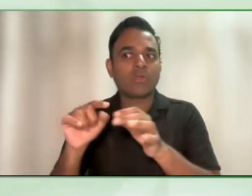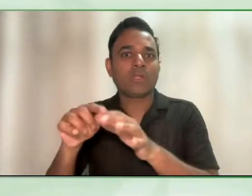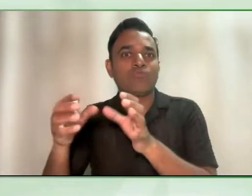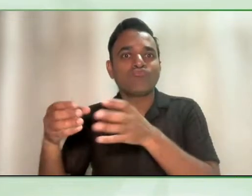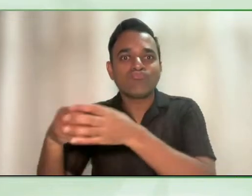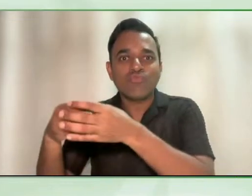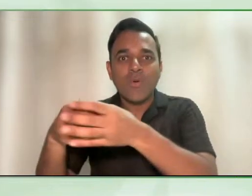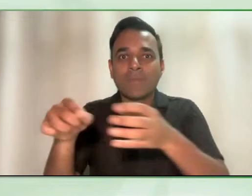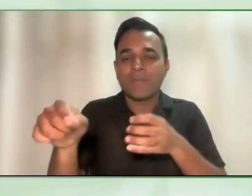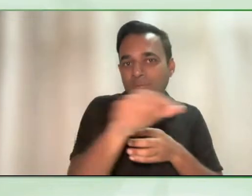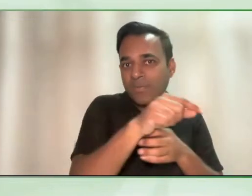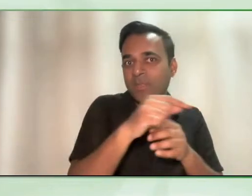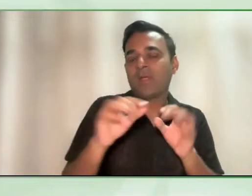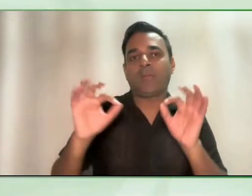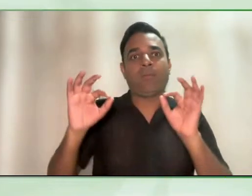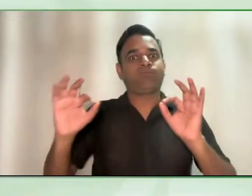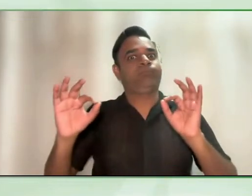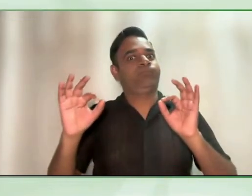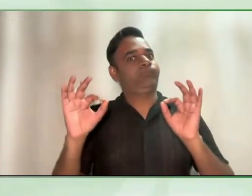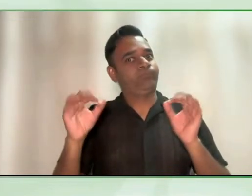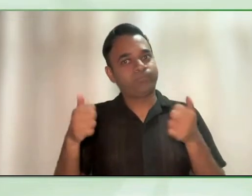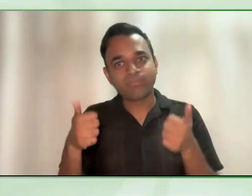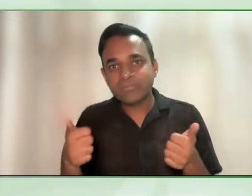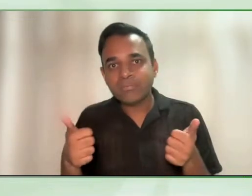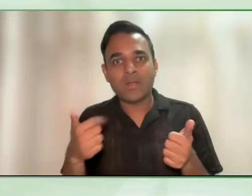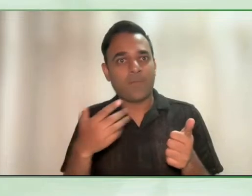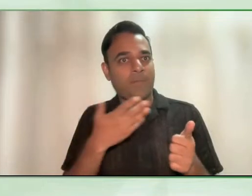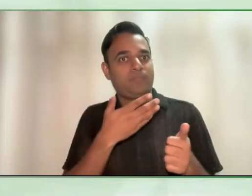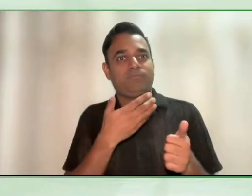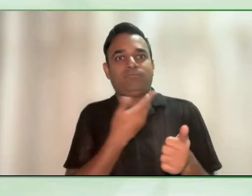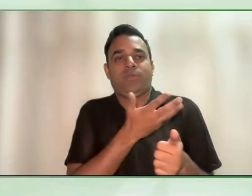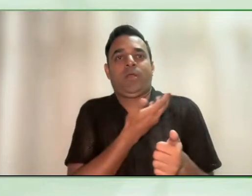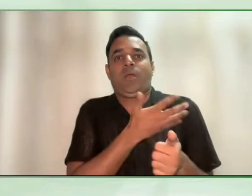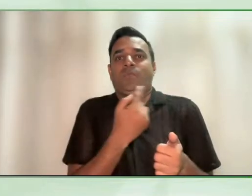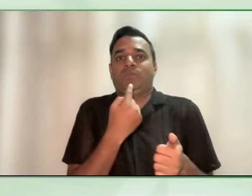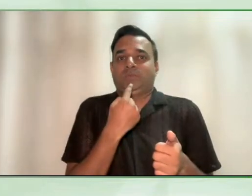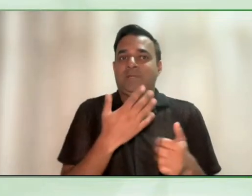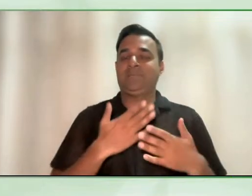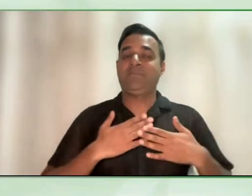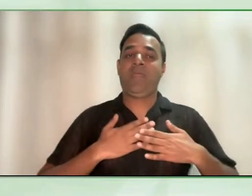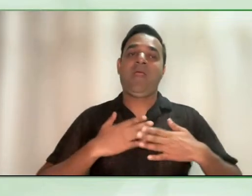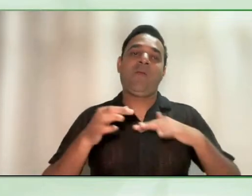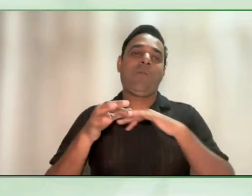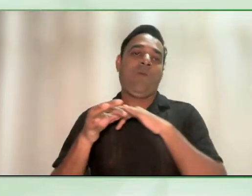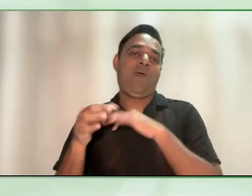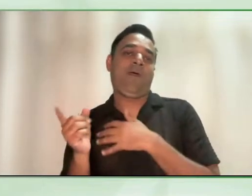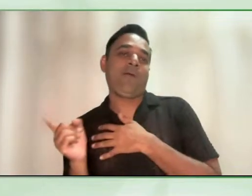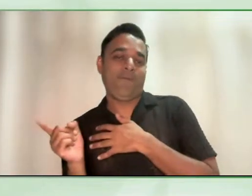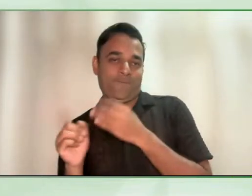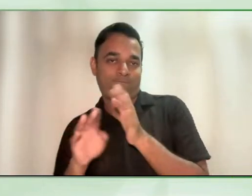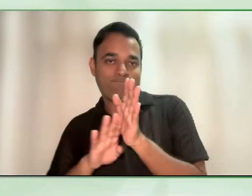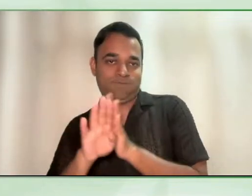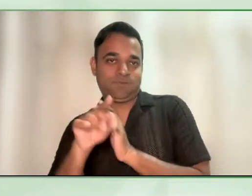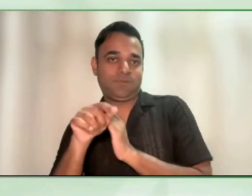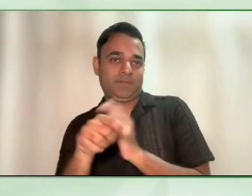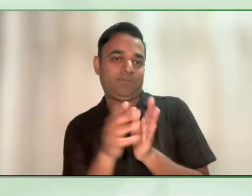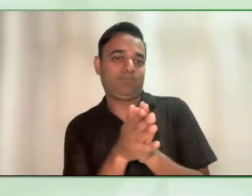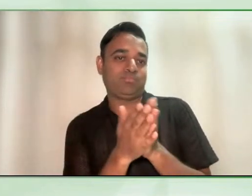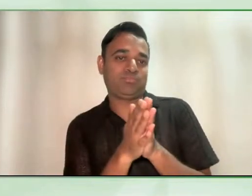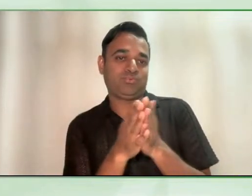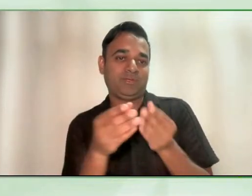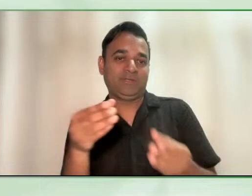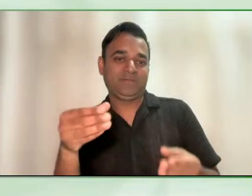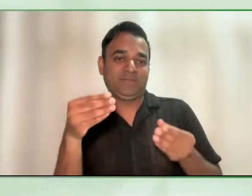and connection and community. Also, next year when we reconvene in person at the